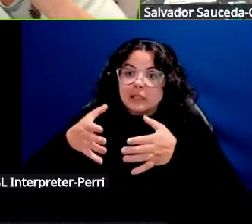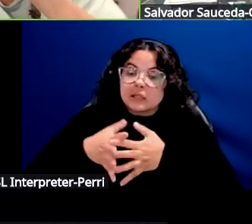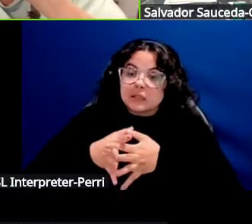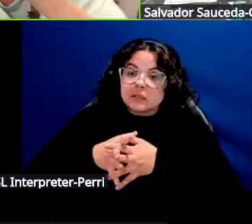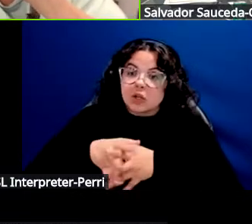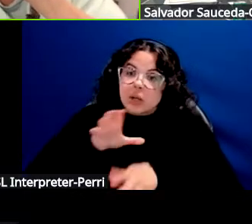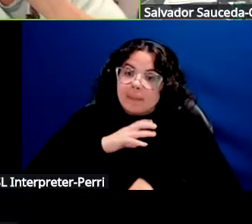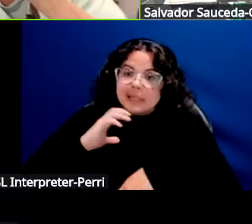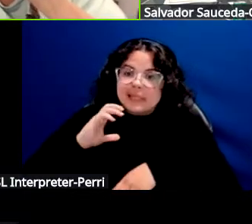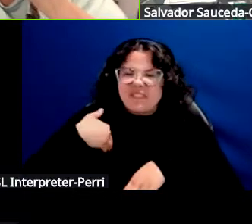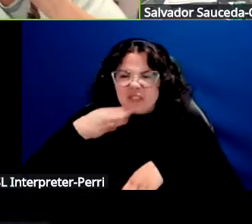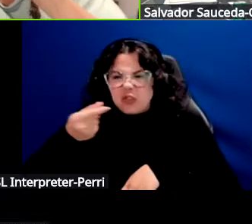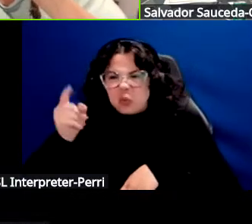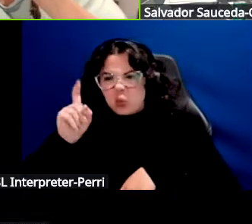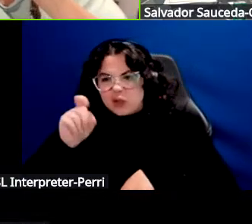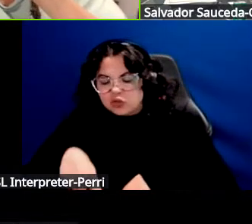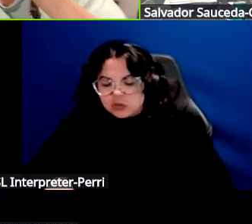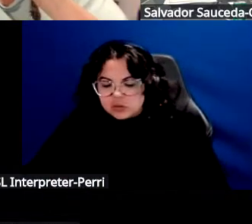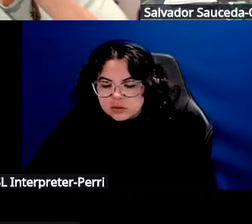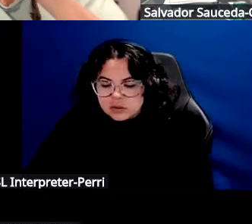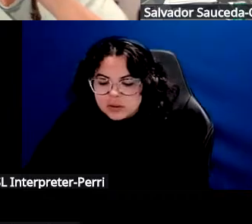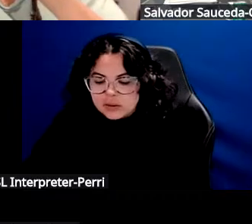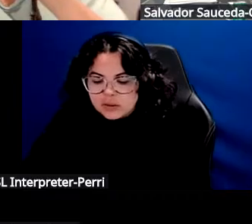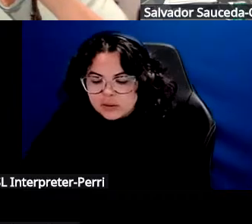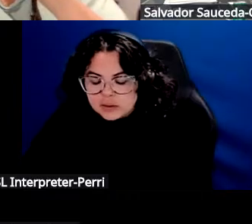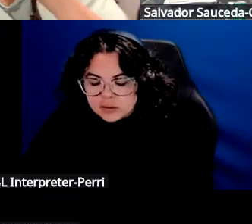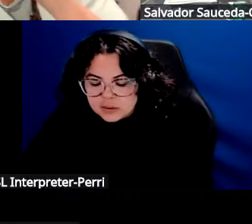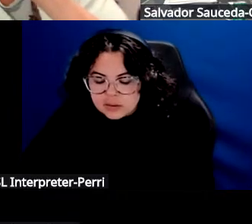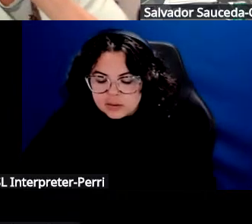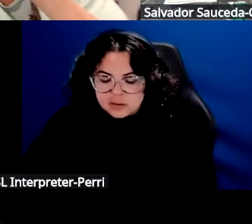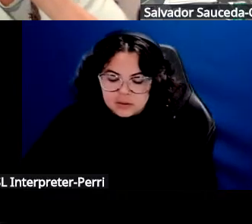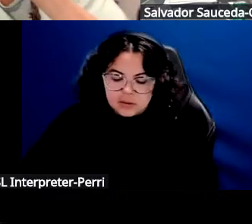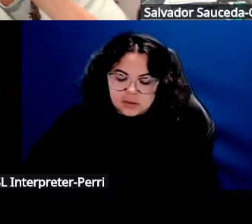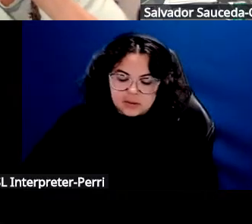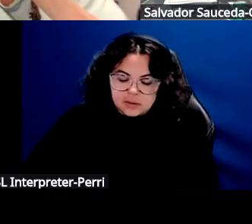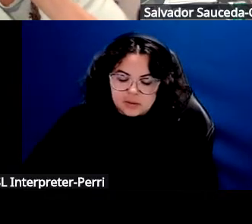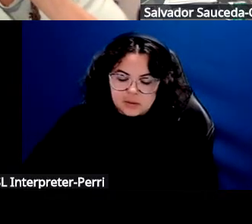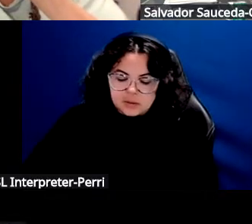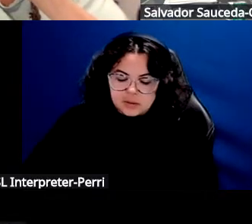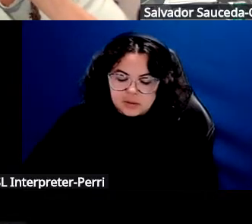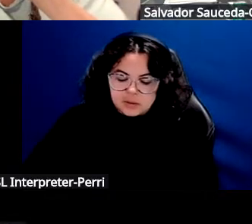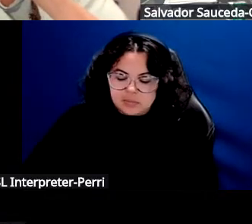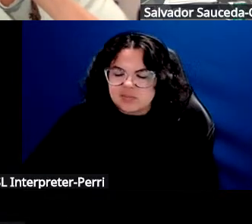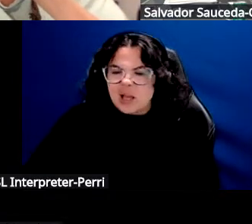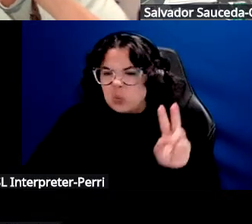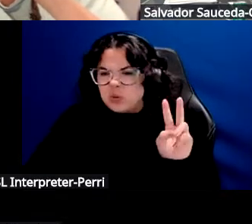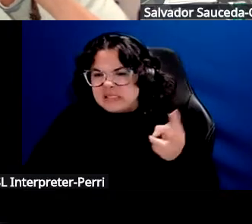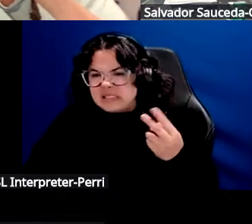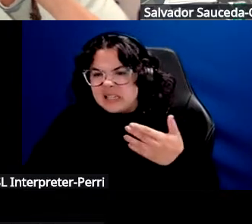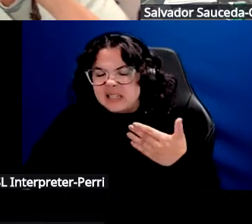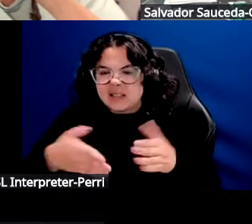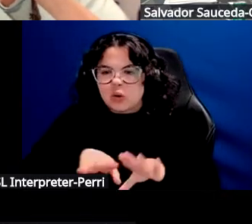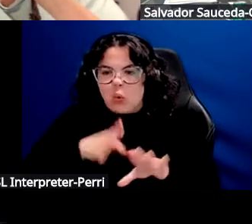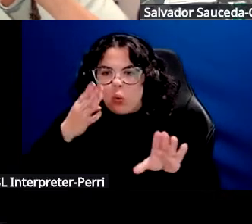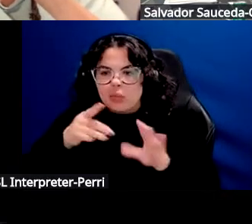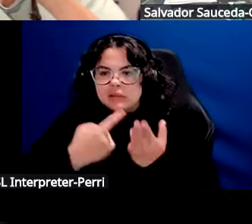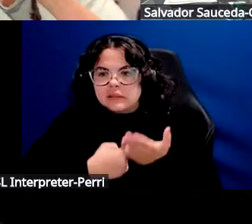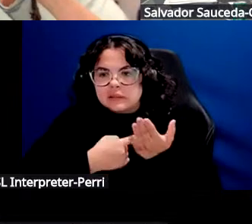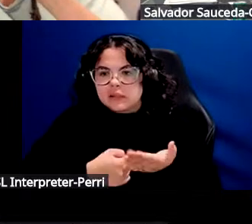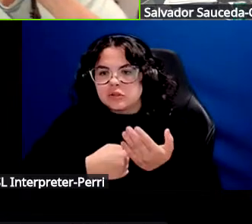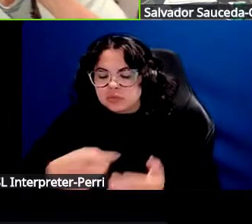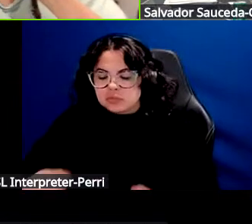have a couple of questions. Yeah. I'll second the motion just so that we can open Okay. it for discussion.